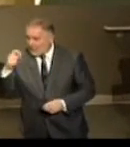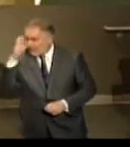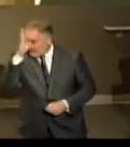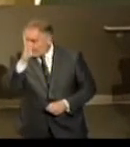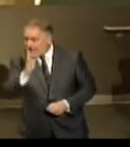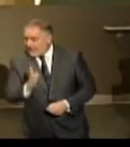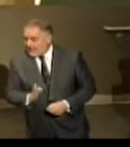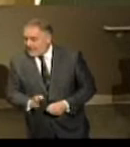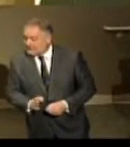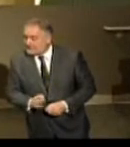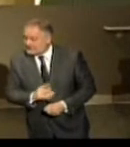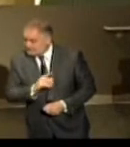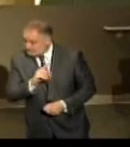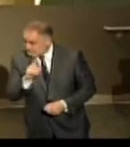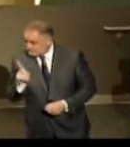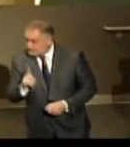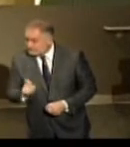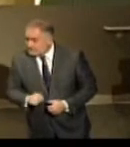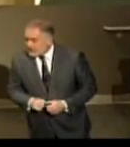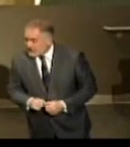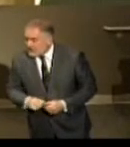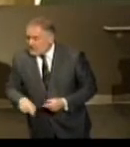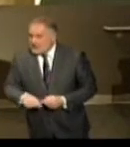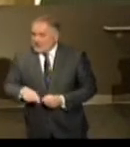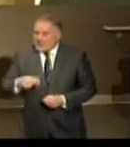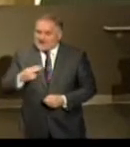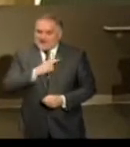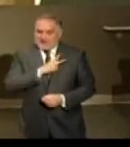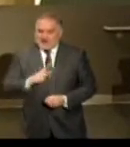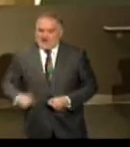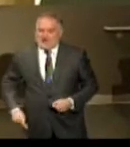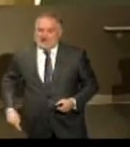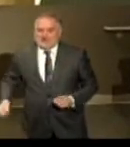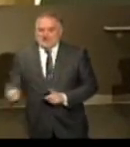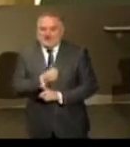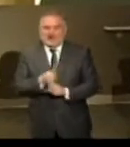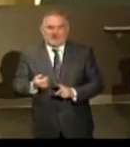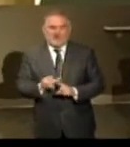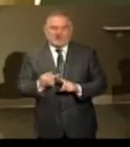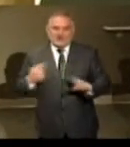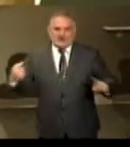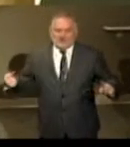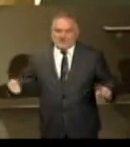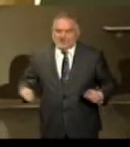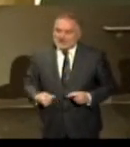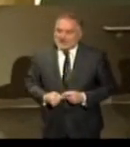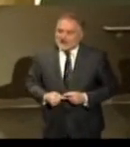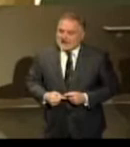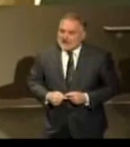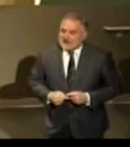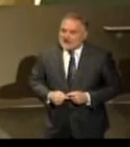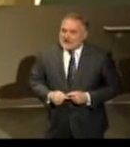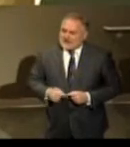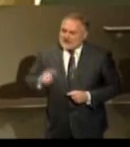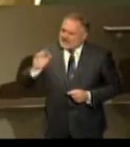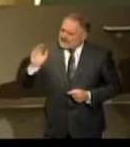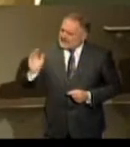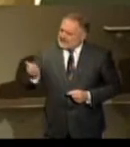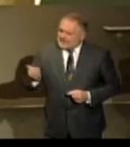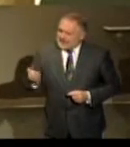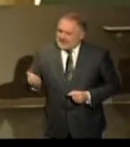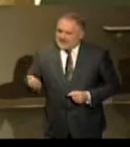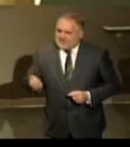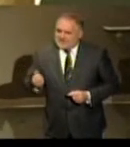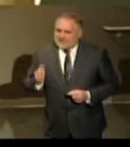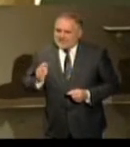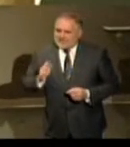hard for the Lord? When Hezekiah was under attack of the enemies, the Sennacherib, which outnumbered him, and it seemed as if they were going to